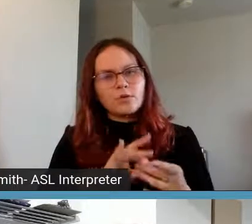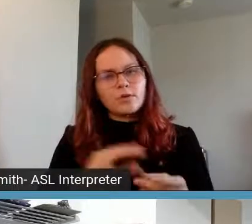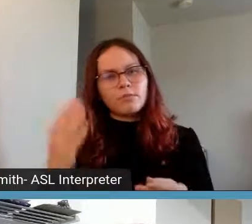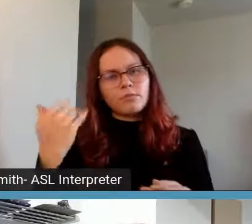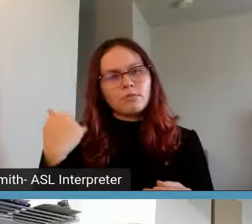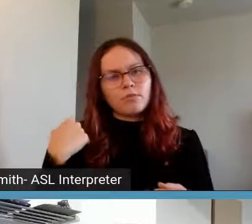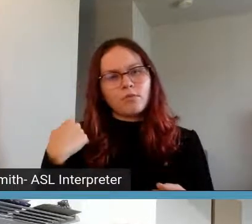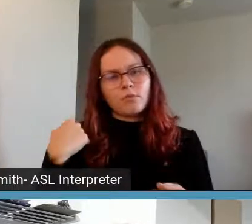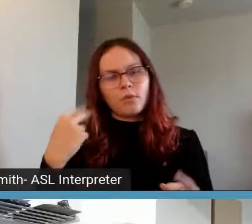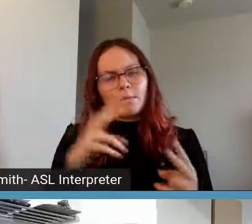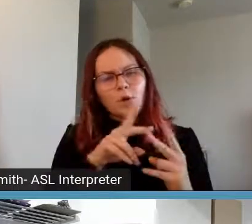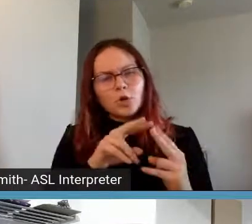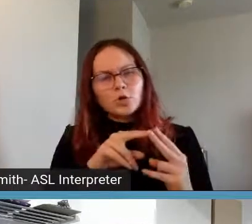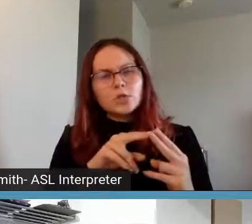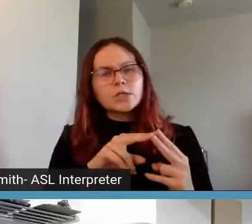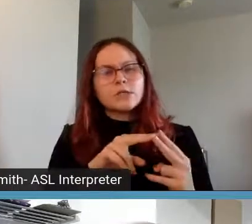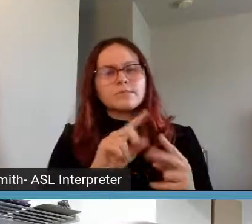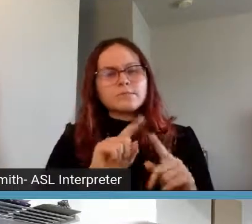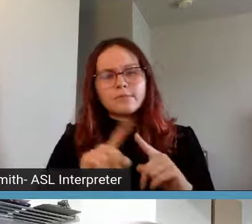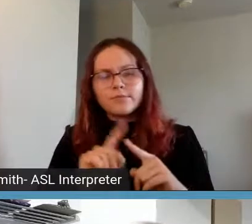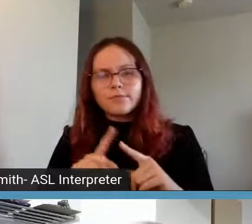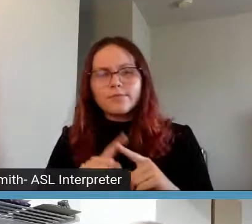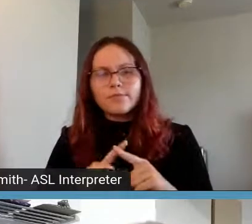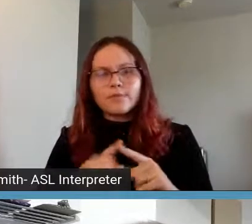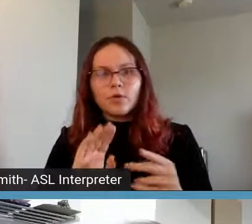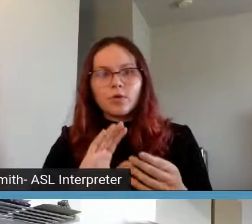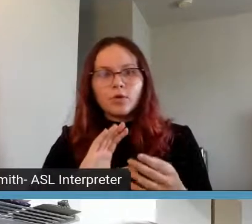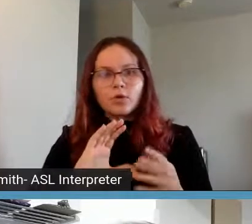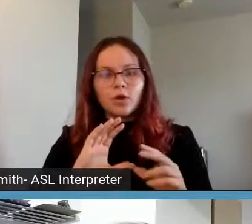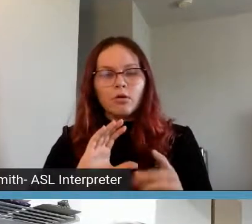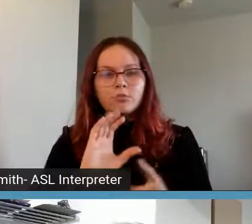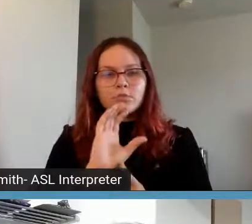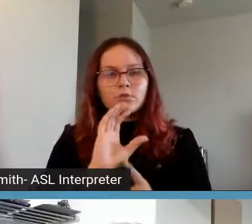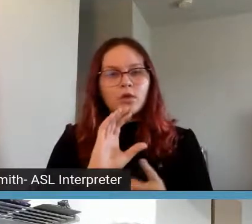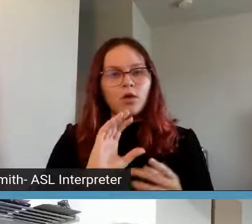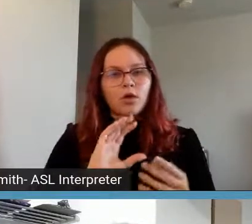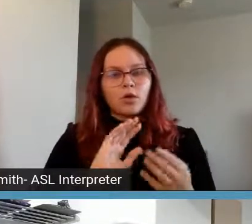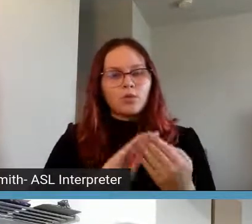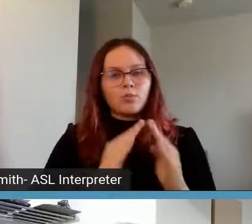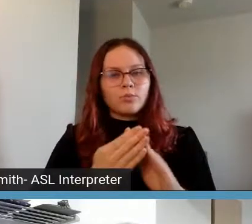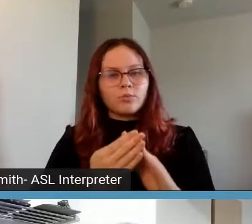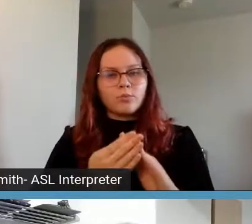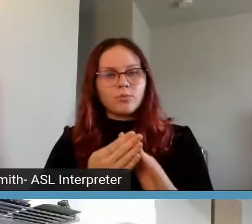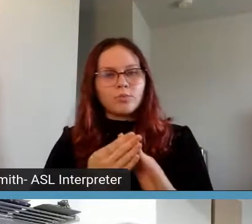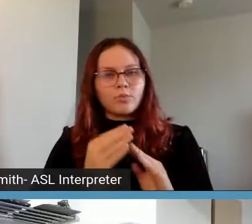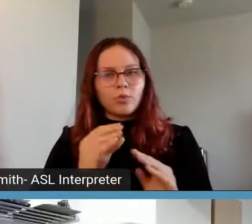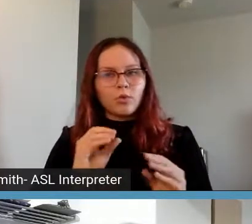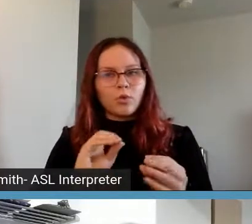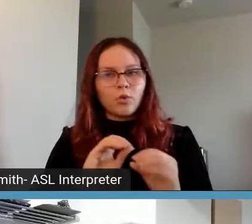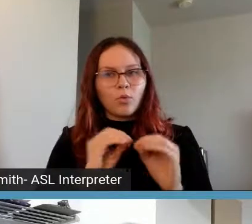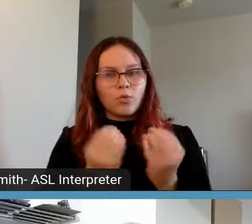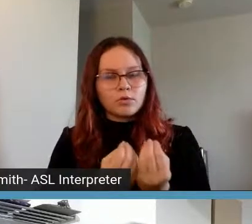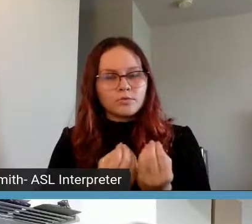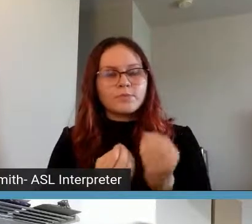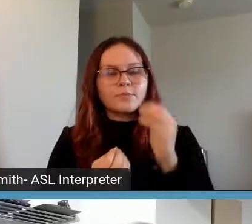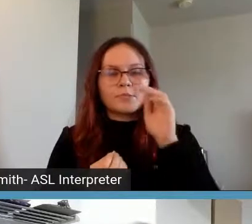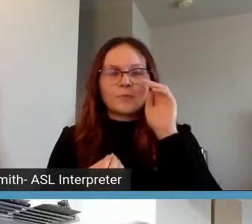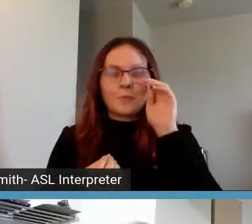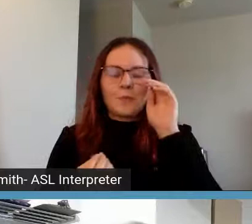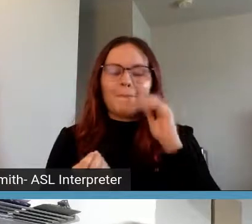and partnerships with community organizations were really important. Also, we,